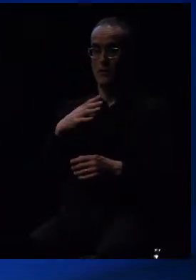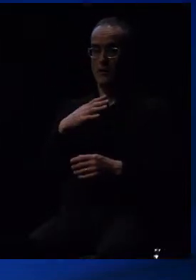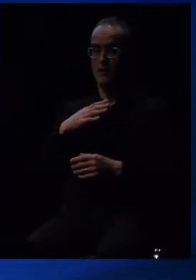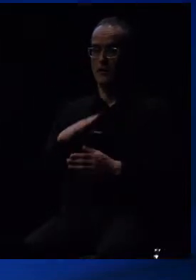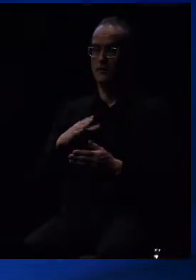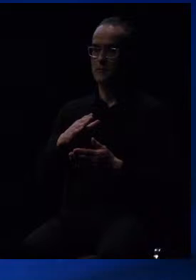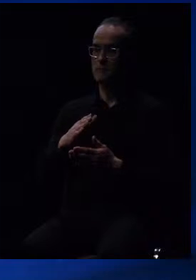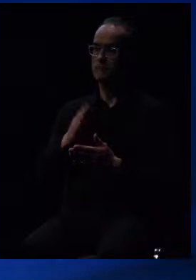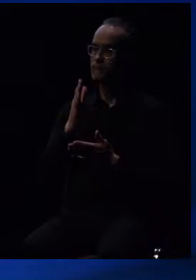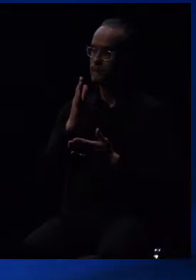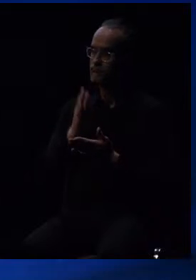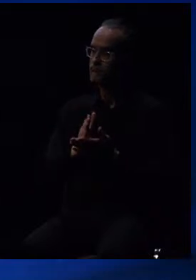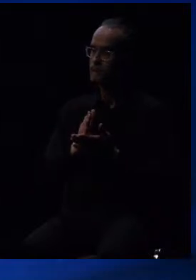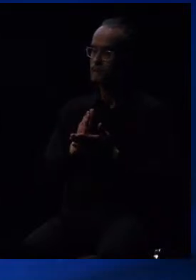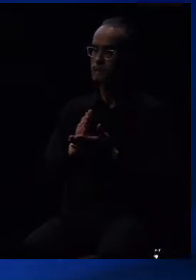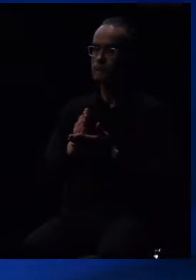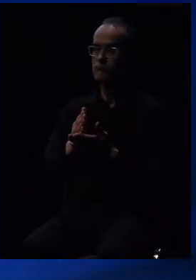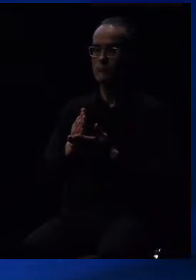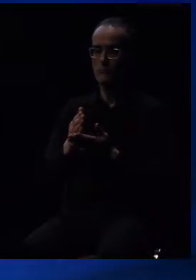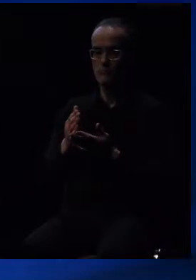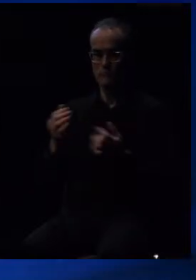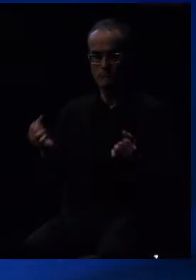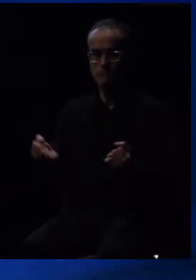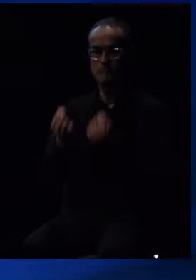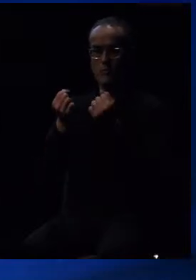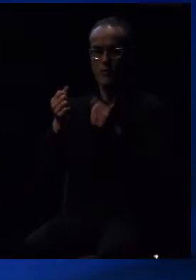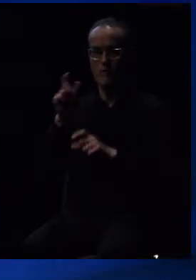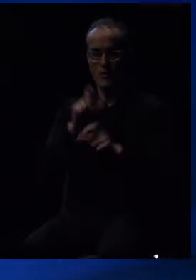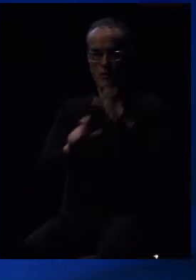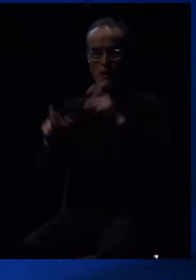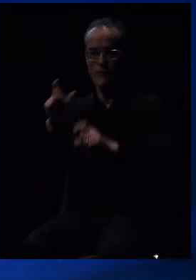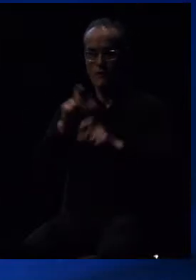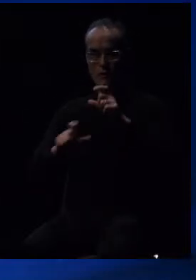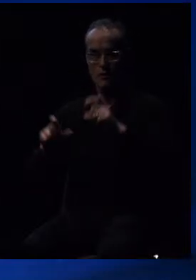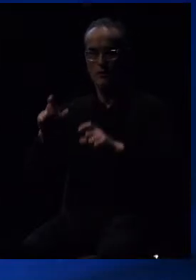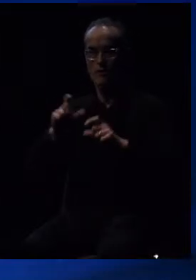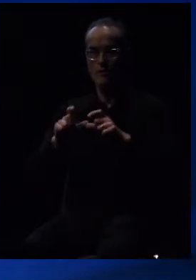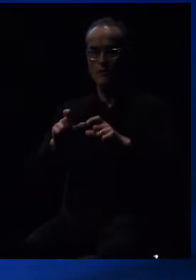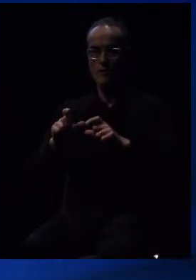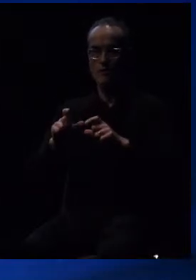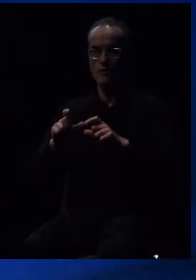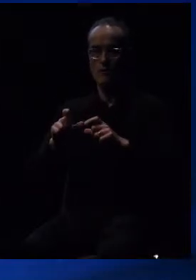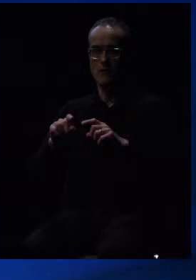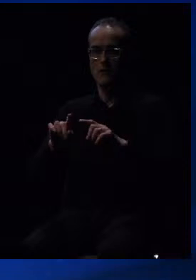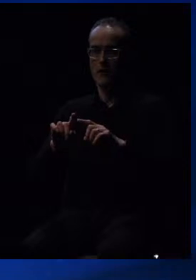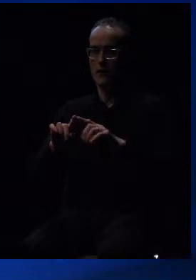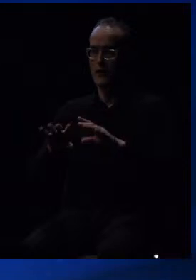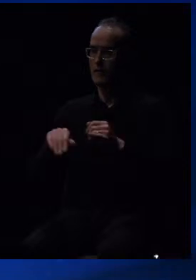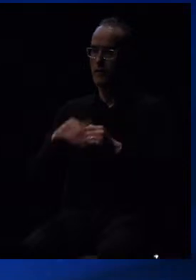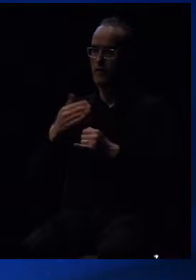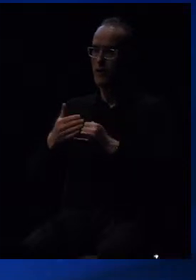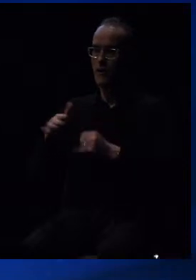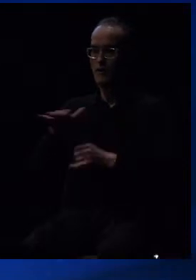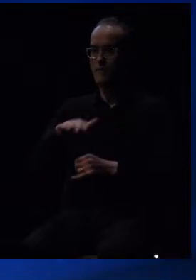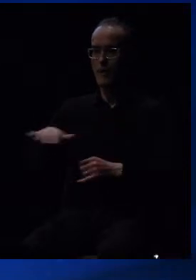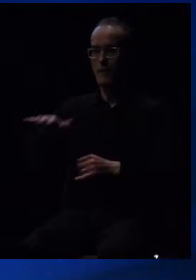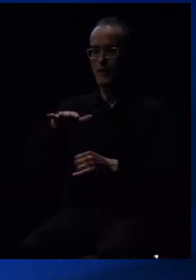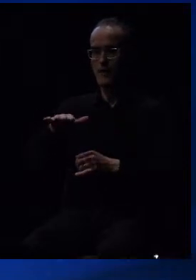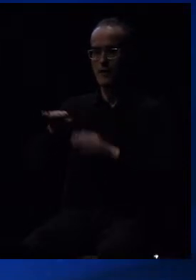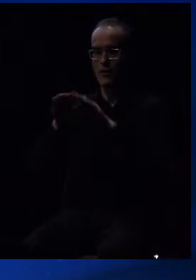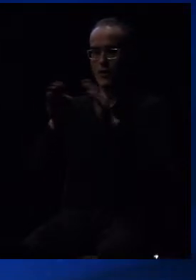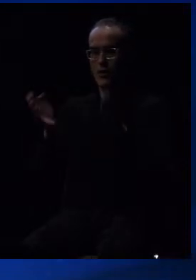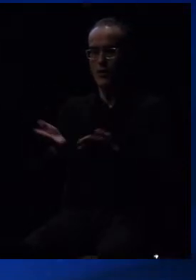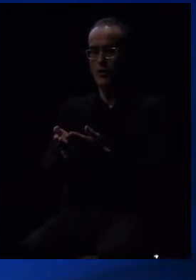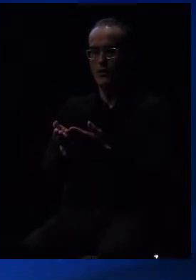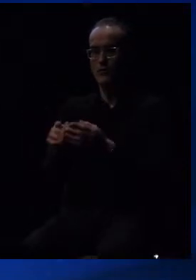colorful feast in a way, like the last one on Earth, that also is